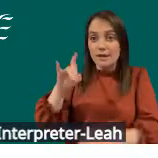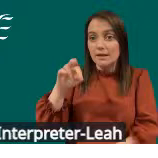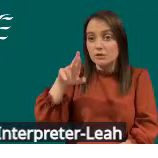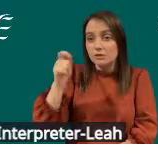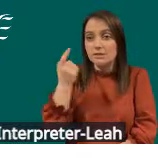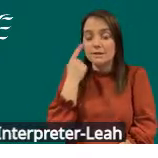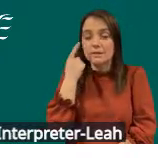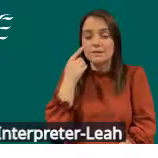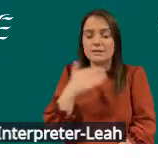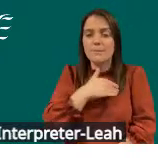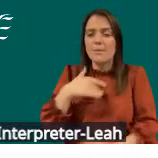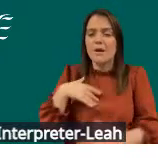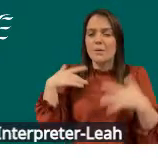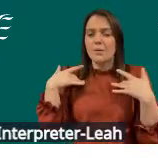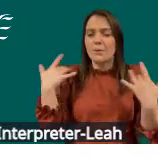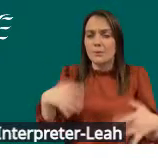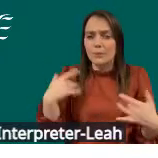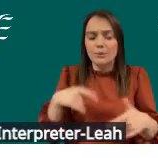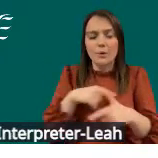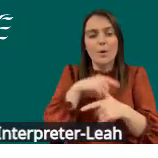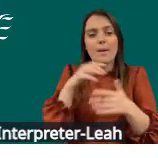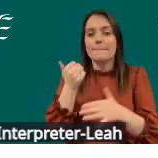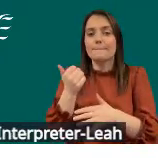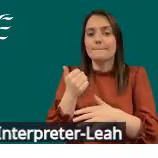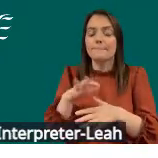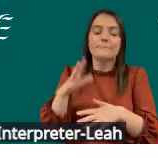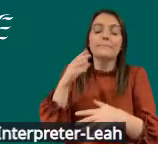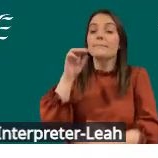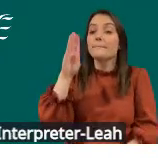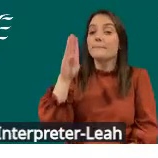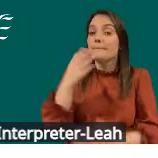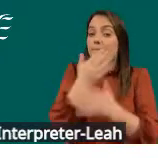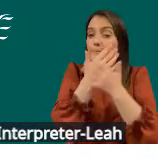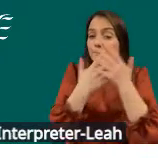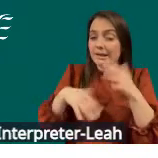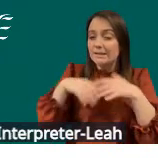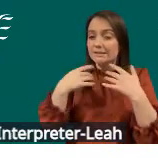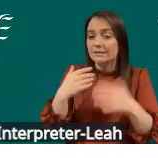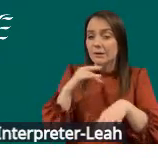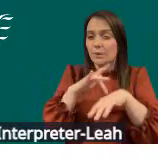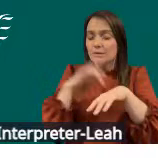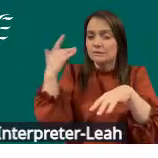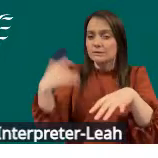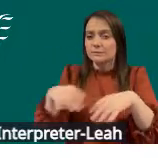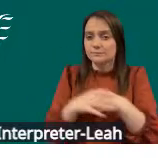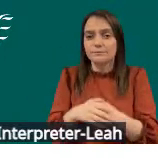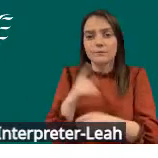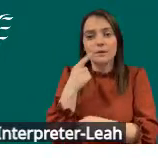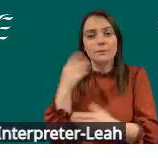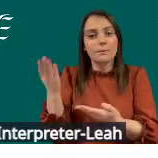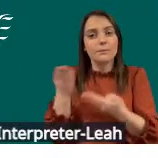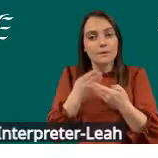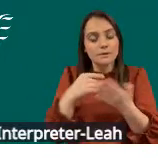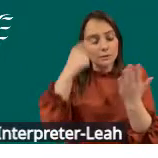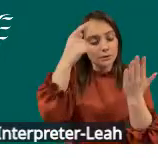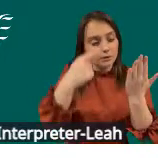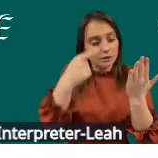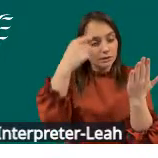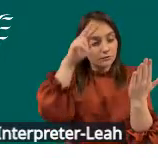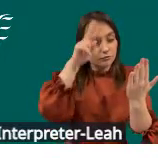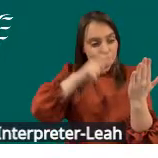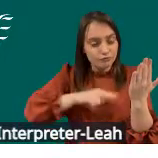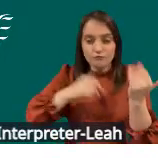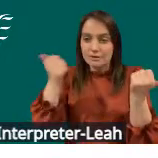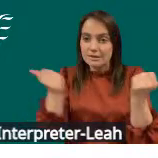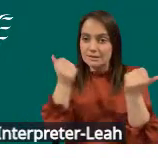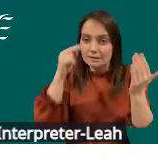of sore breasts and unscheduled bleeding, you can go, well, hold on a wee second now. This is what you came in with. And you can actually go through their symptoms and actually see, are